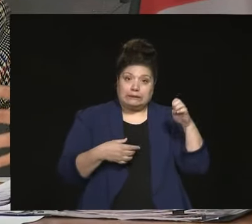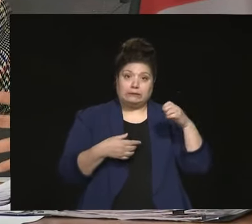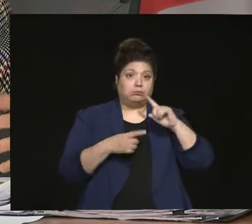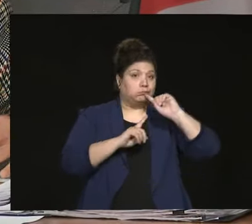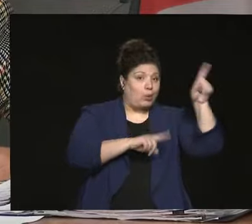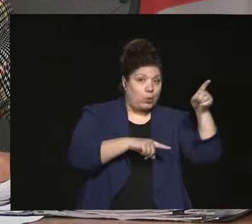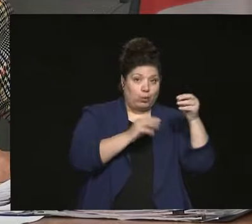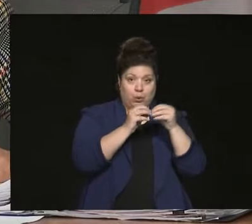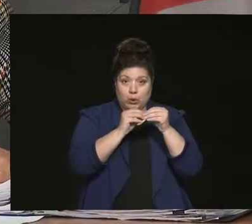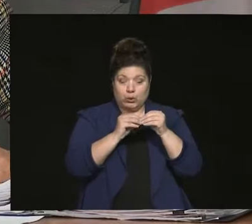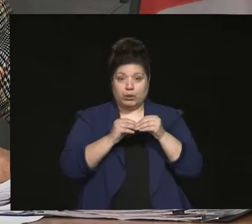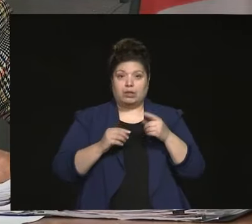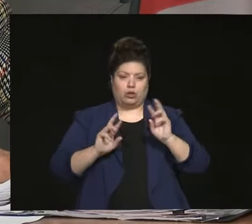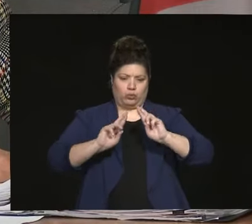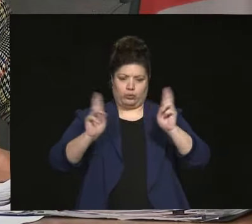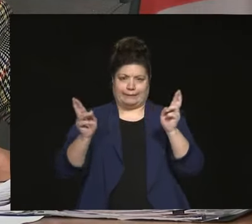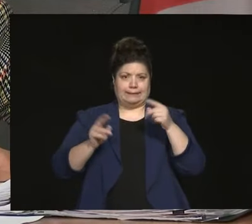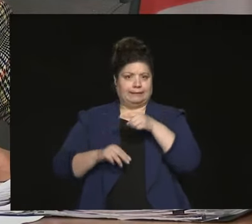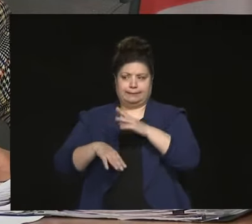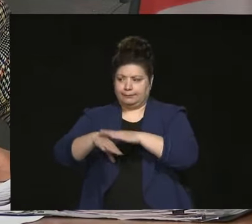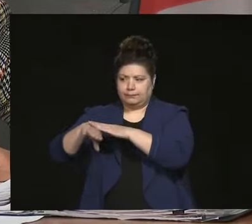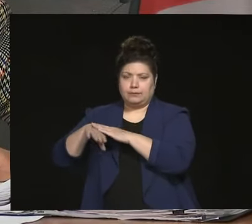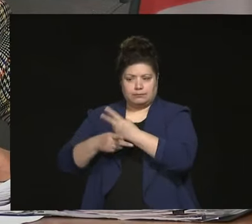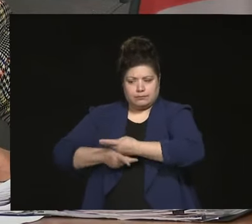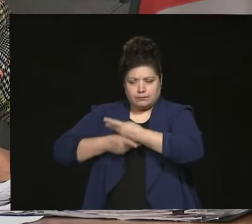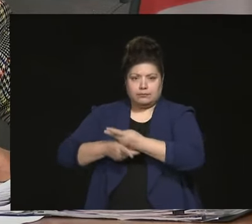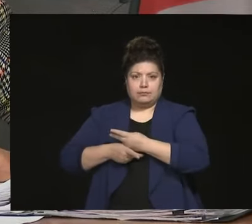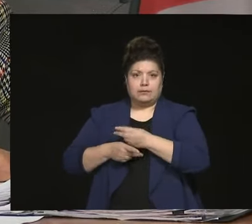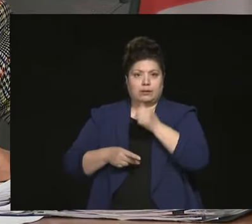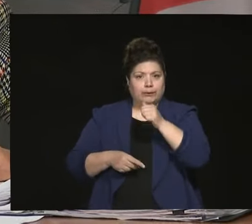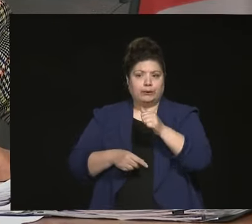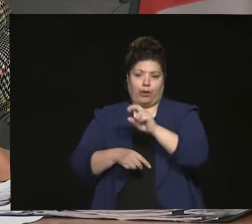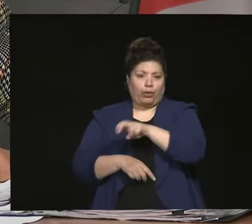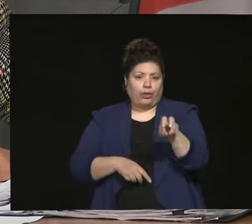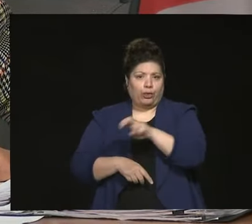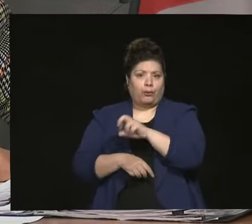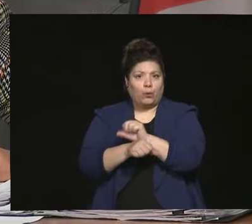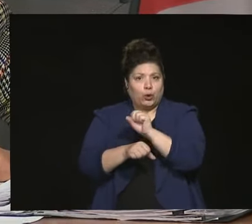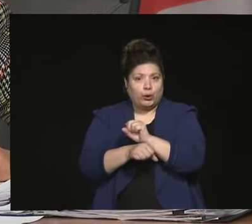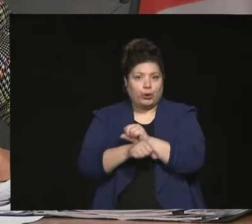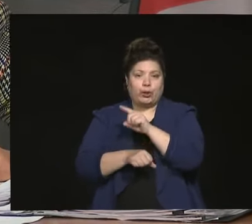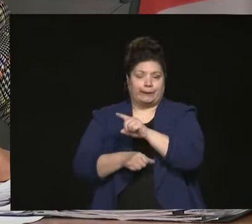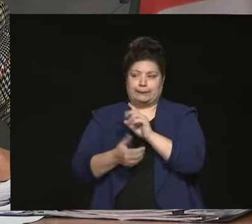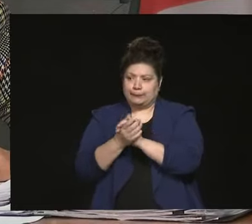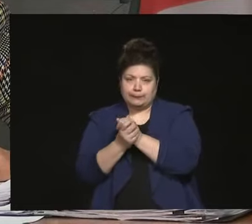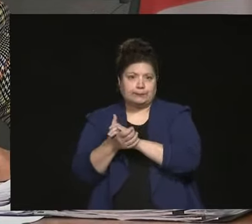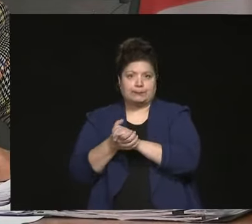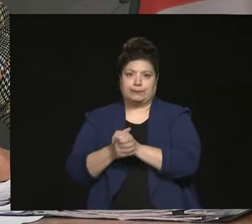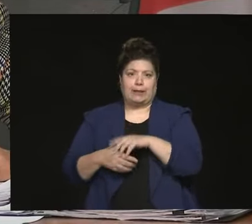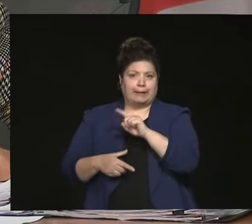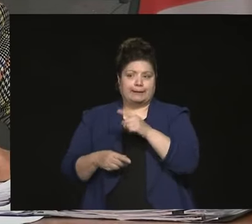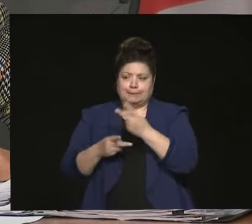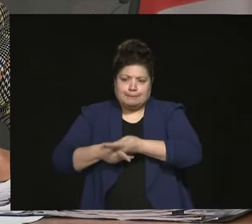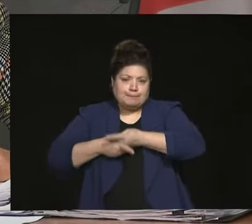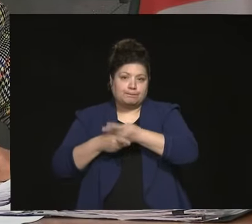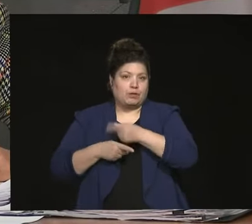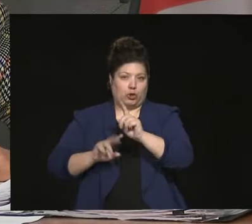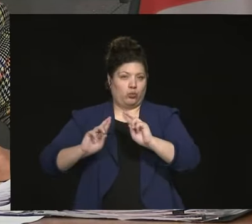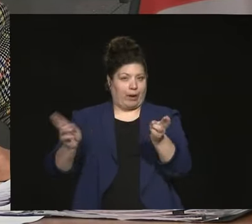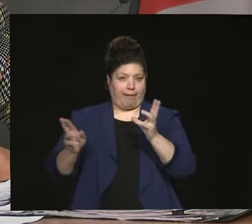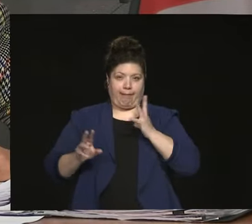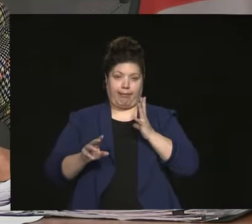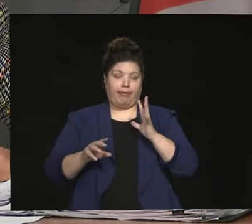in place so that the health system itself is ready for that surge. And also in long-term care settings,